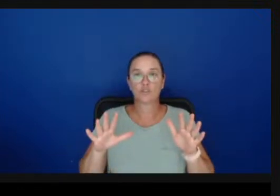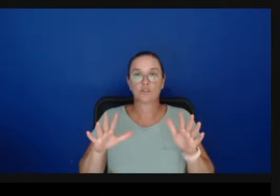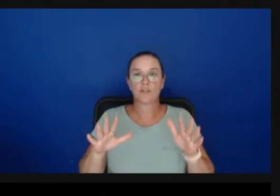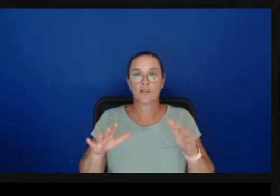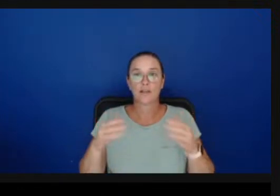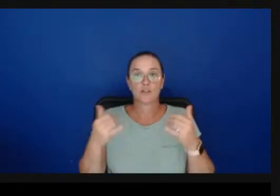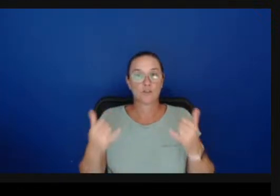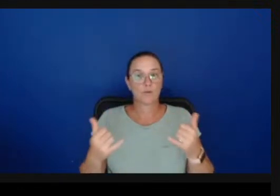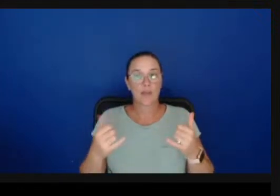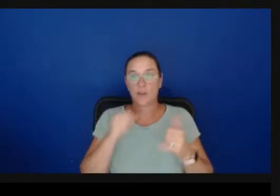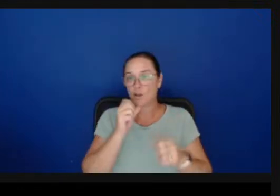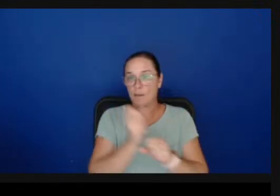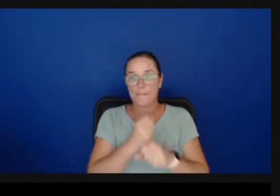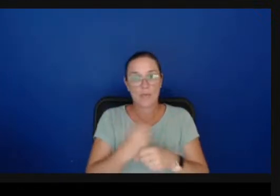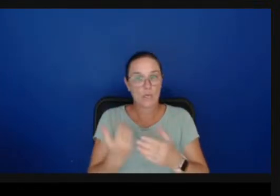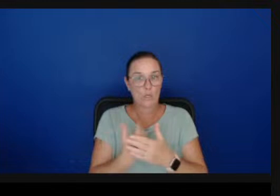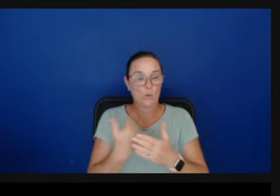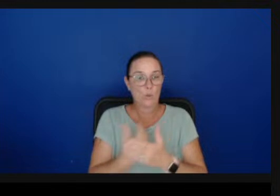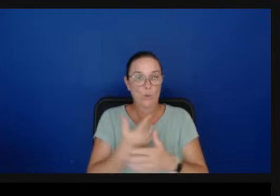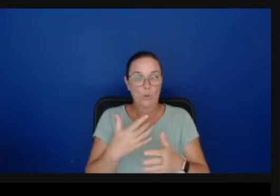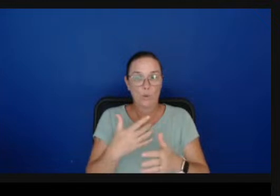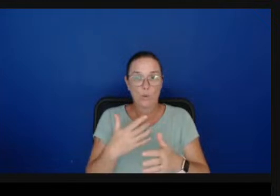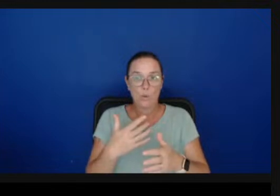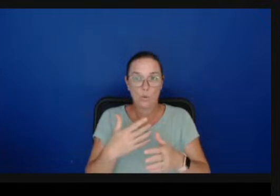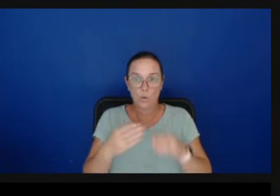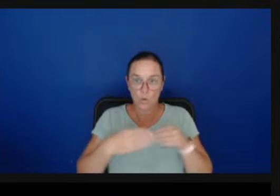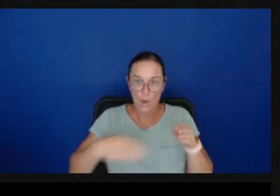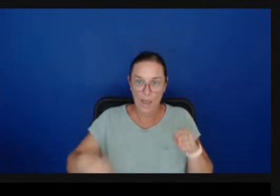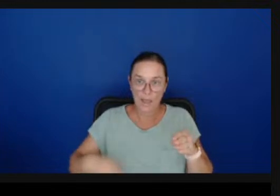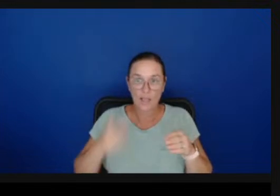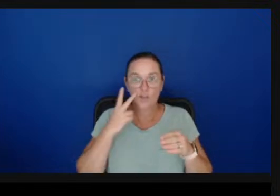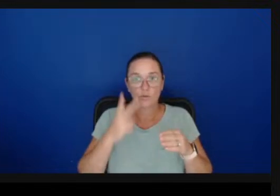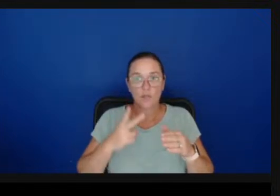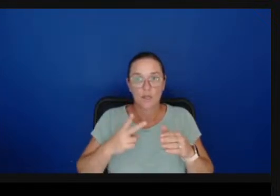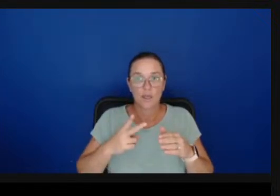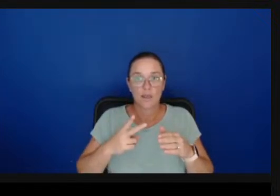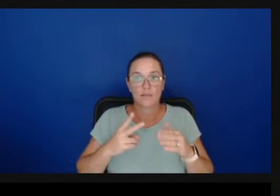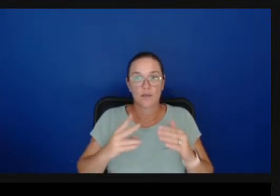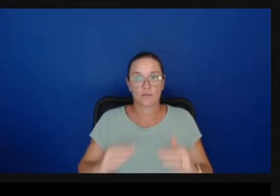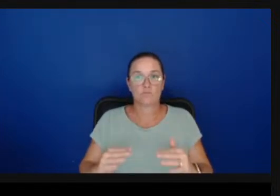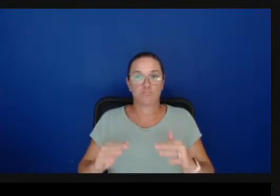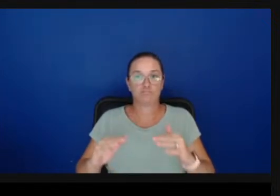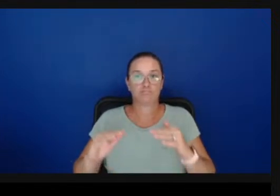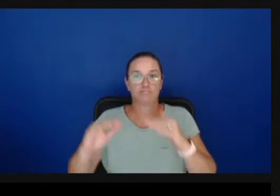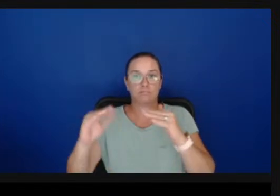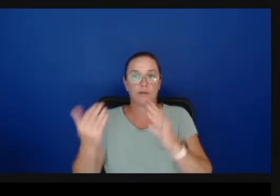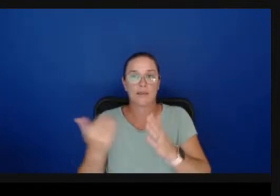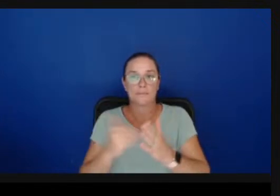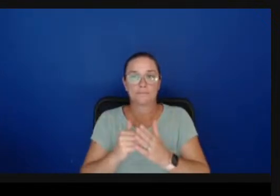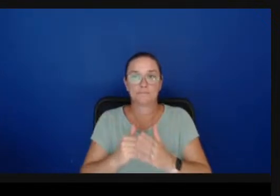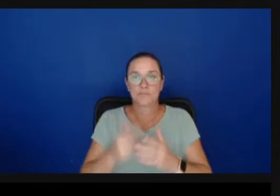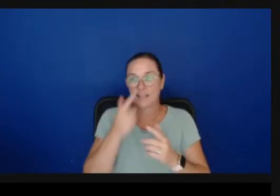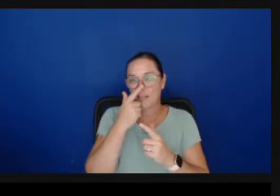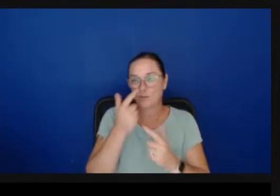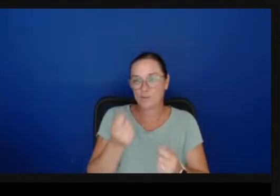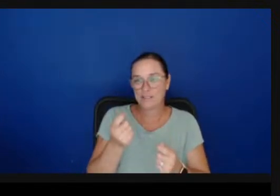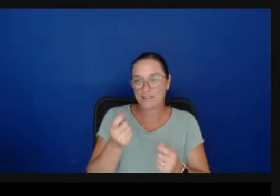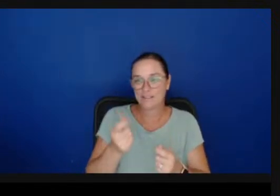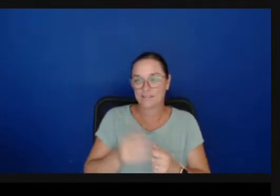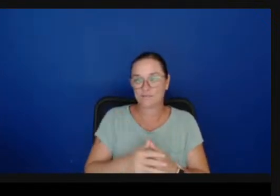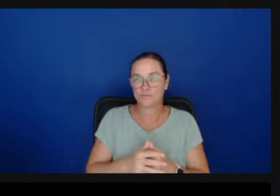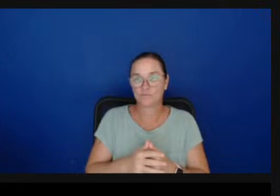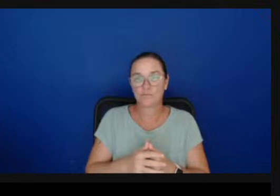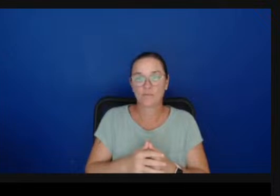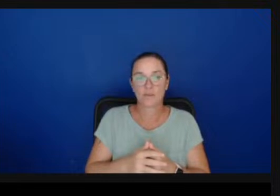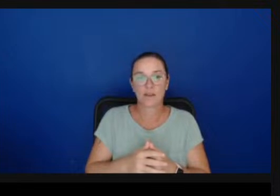new cracks. And now you're starting to see it begin to recover here a bit, right? So this is interesting too. A little bit of a signal is telling you that